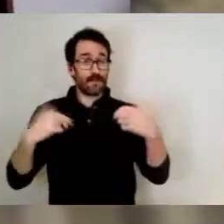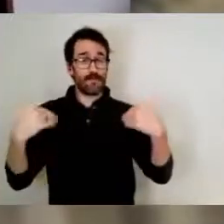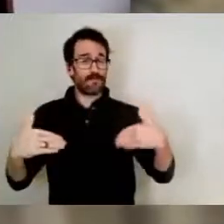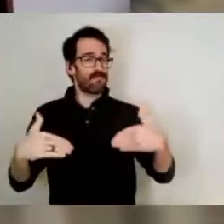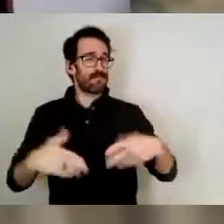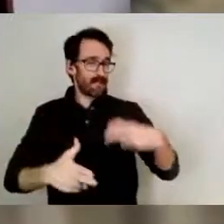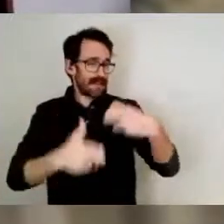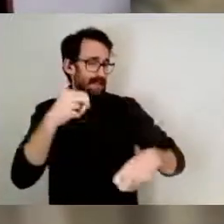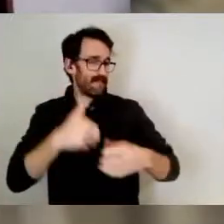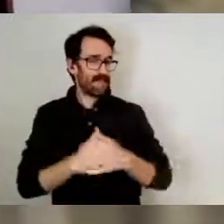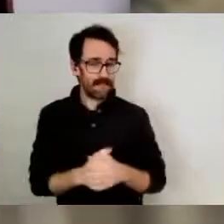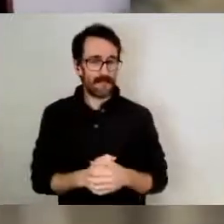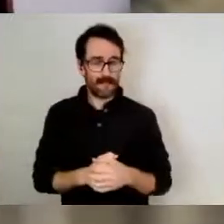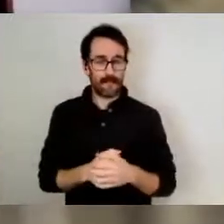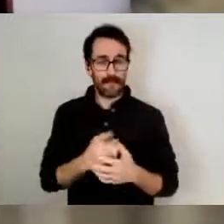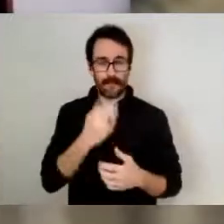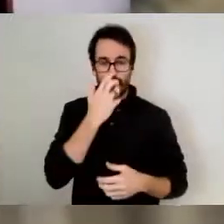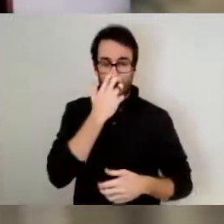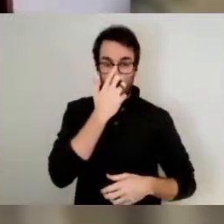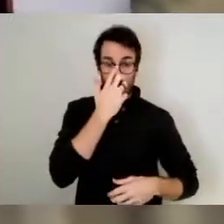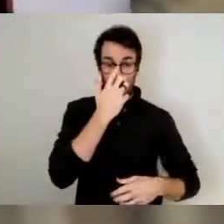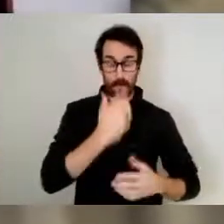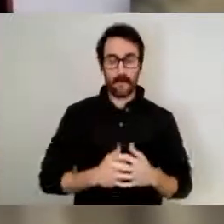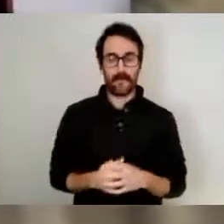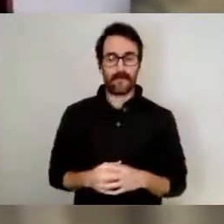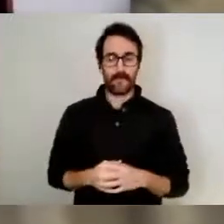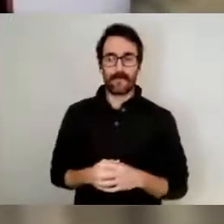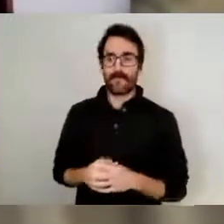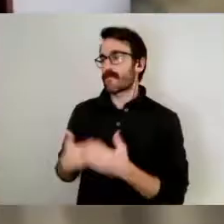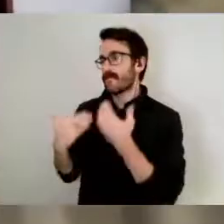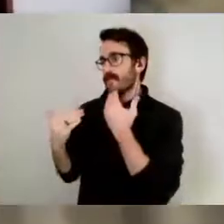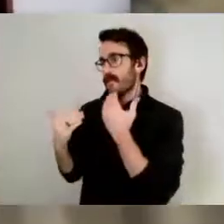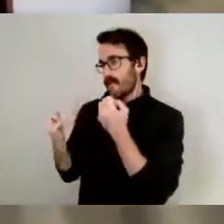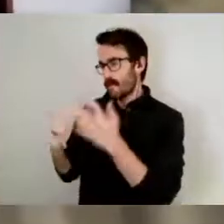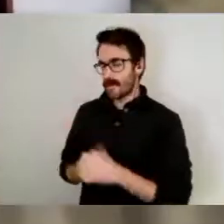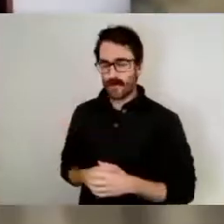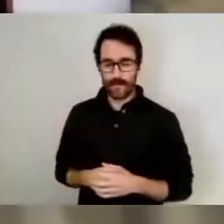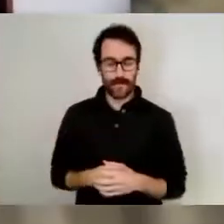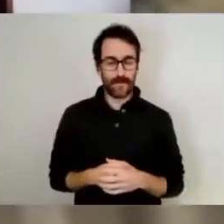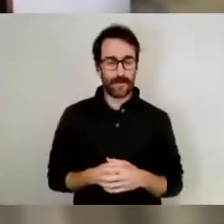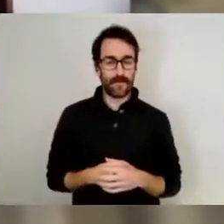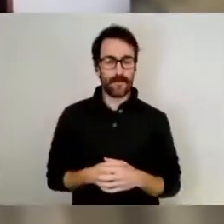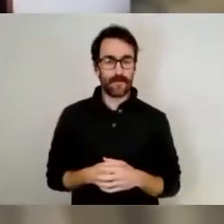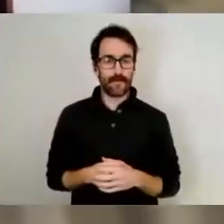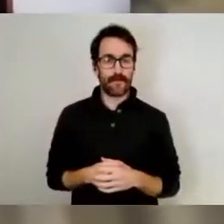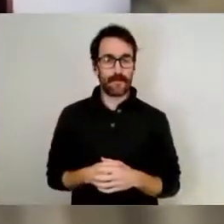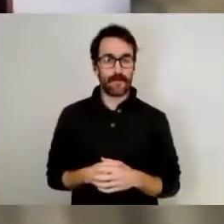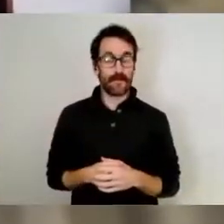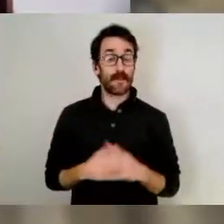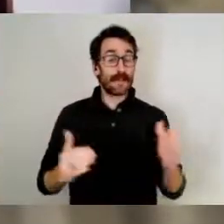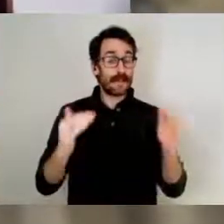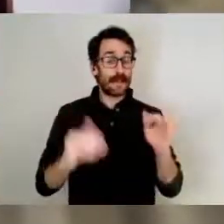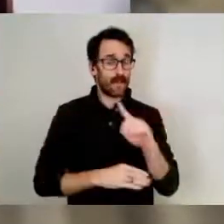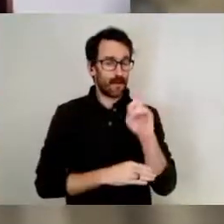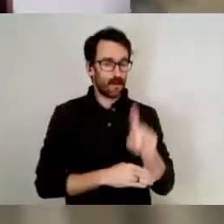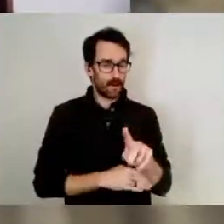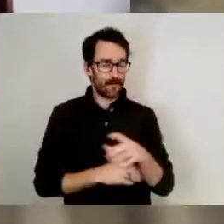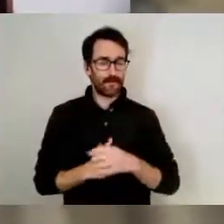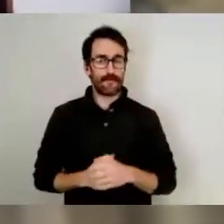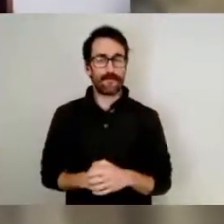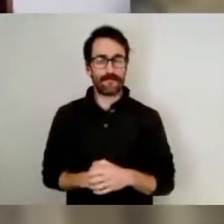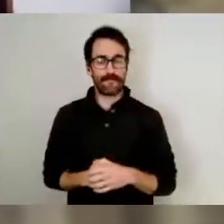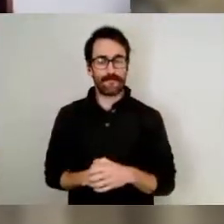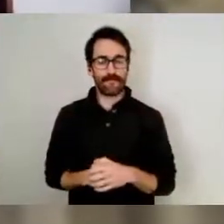coming from that. Another one of our officers was involved in a minor collision where a vehicle rammed them at a checkpoint. Again,